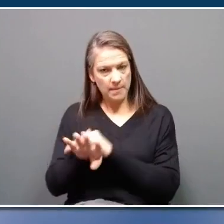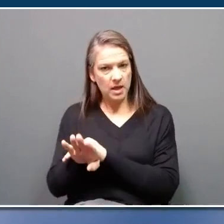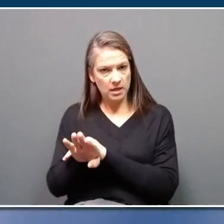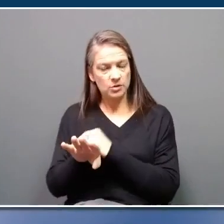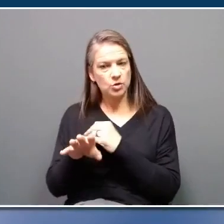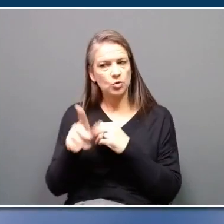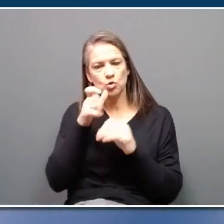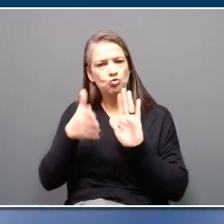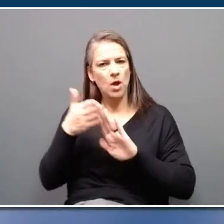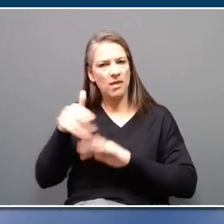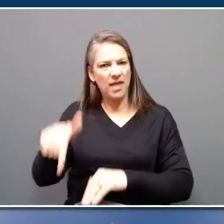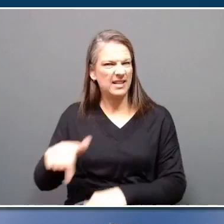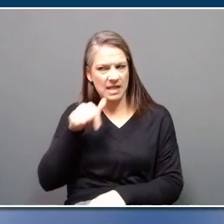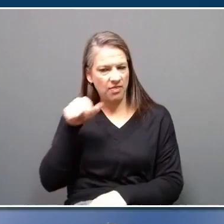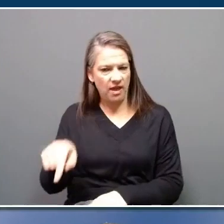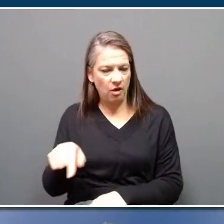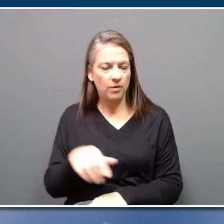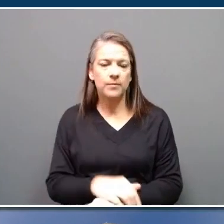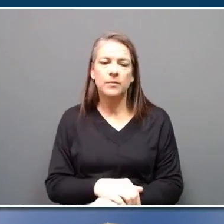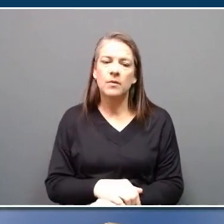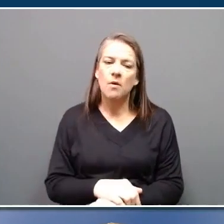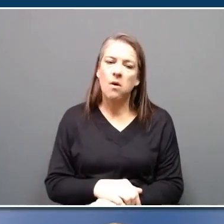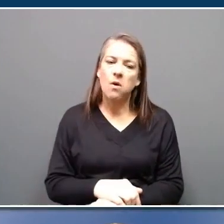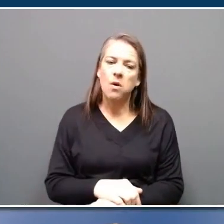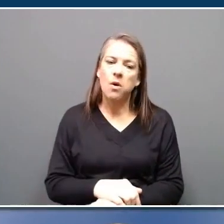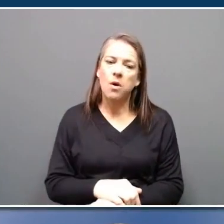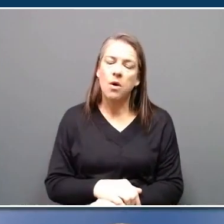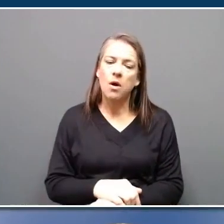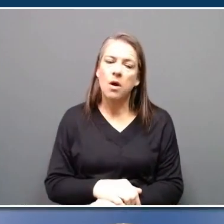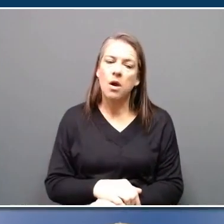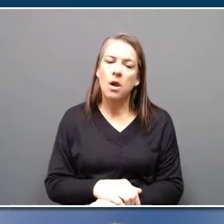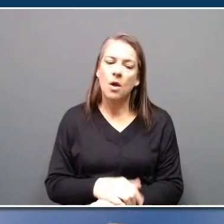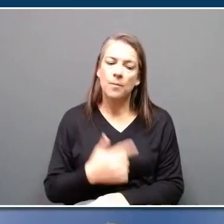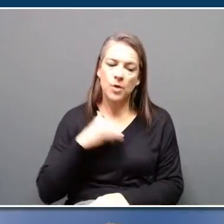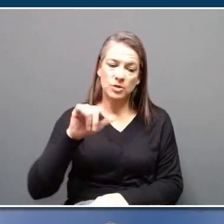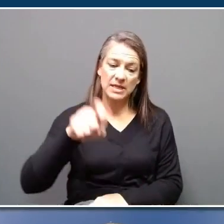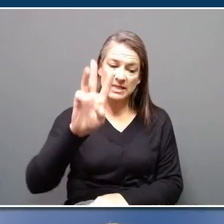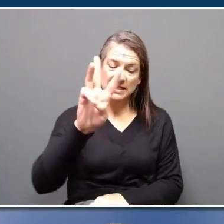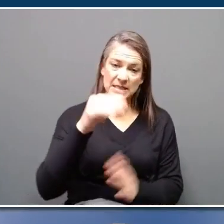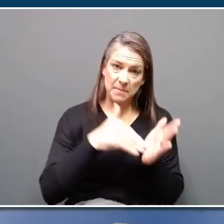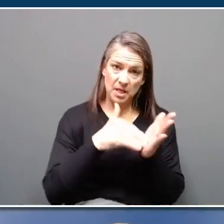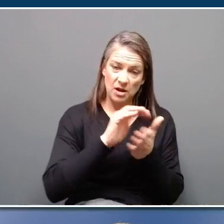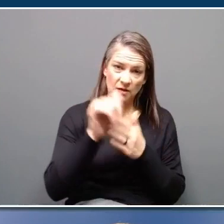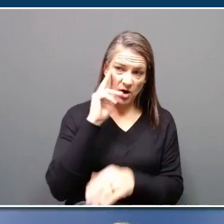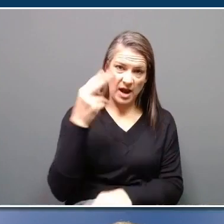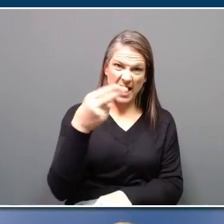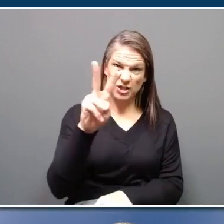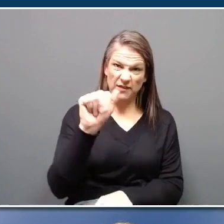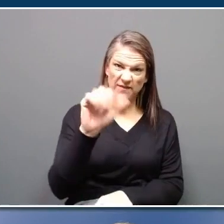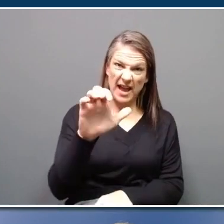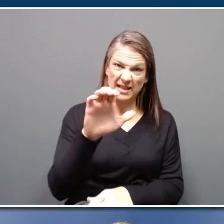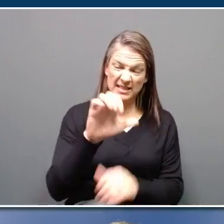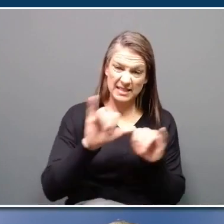That's not in there. By the way, we also need $6 million for an HVAC system at the Radcliffe Nursing